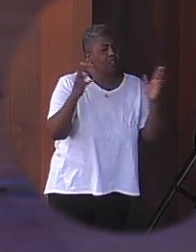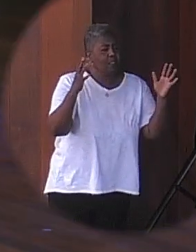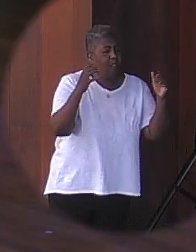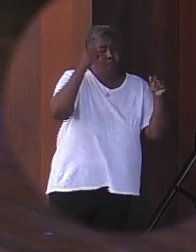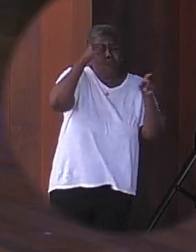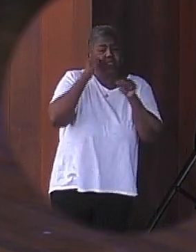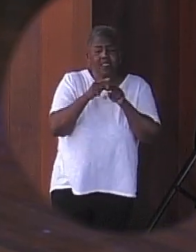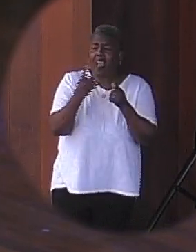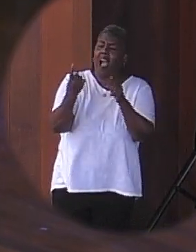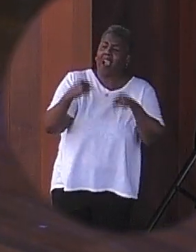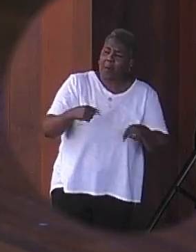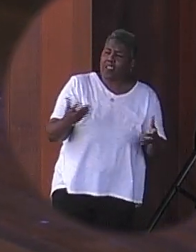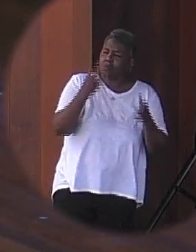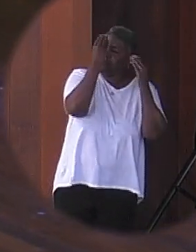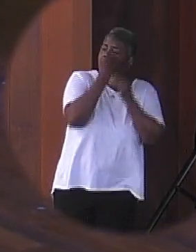Beloved, I've come by to tell you